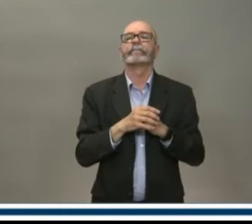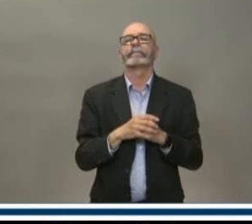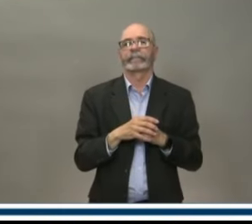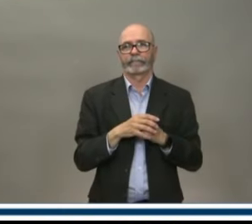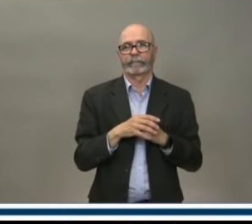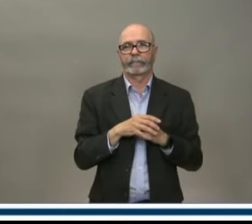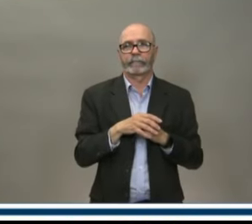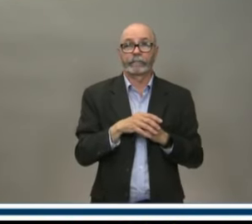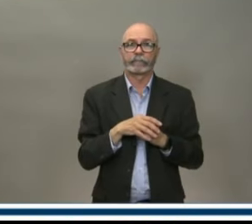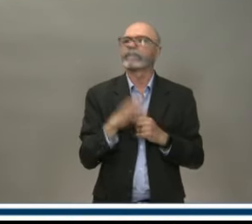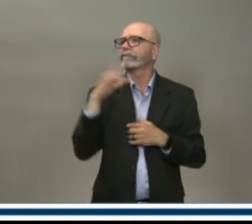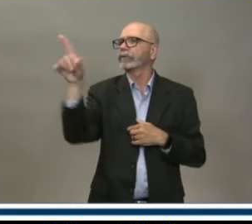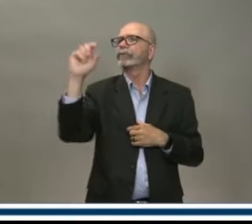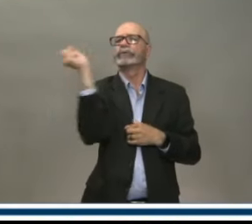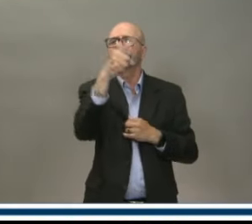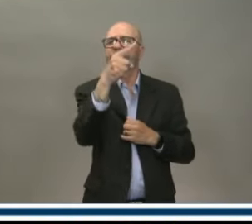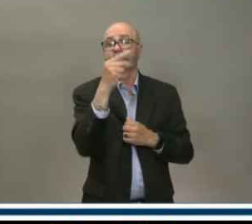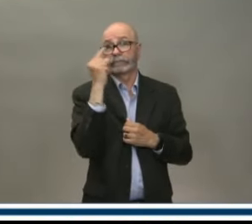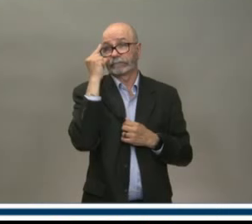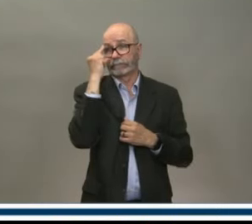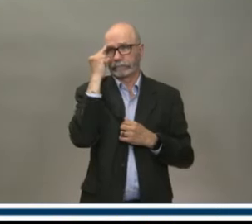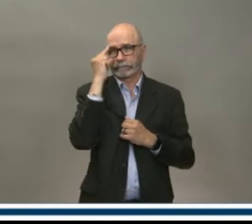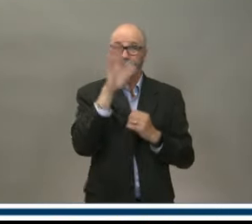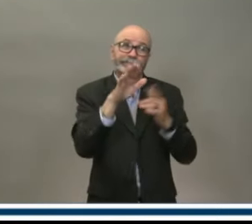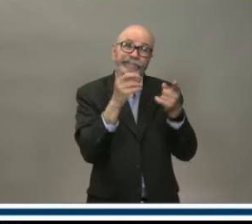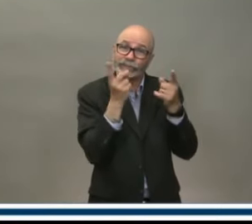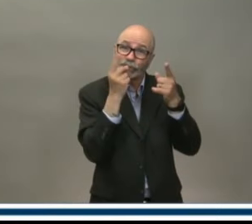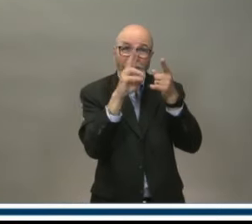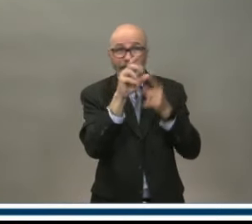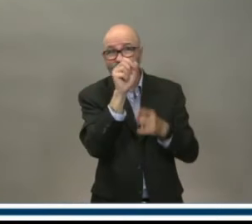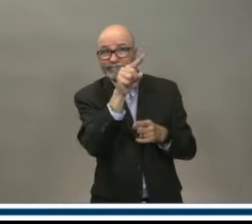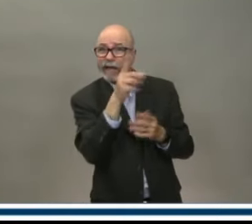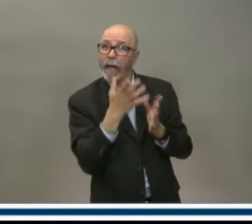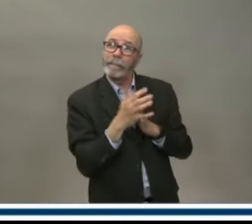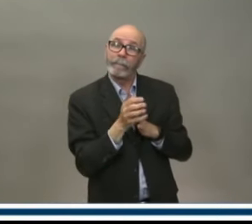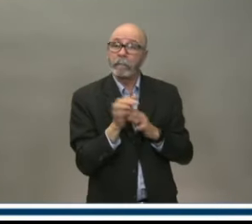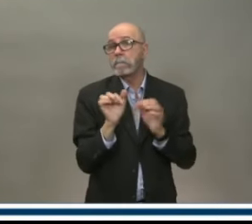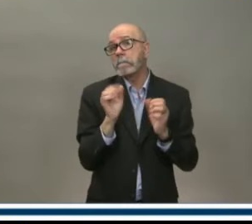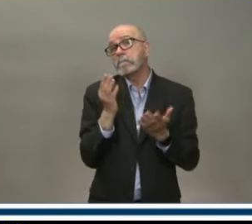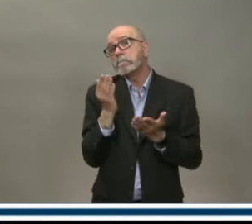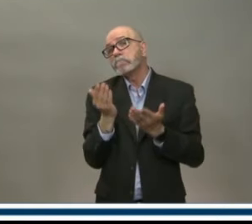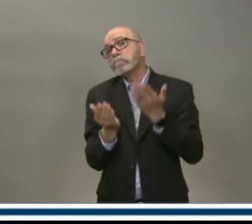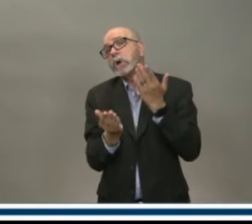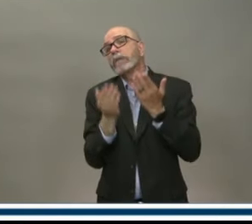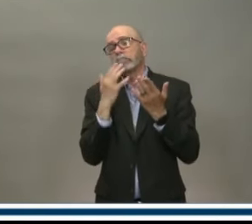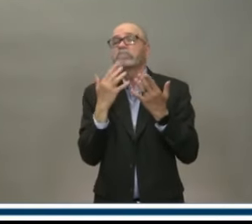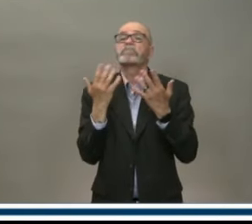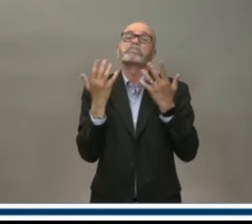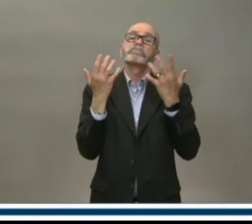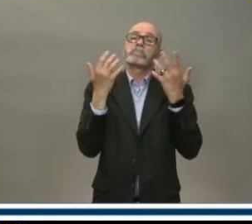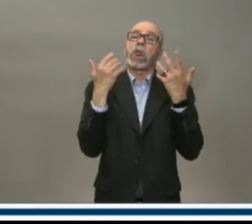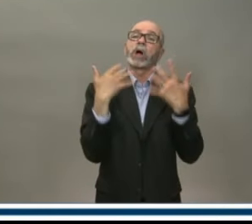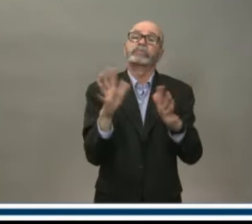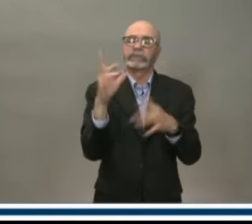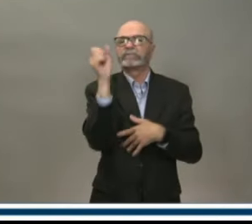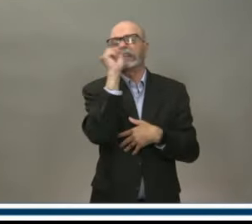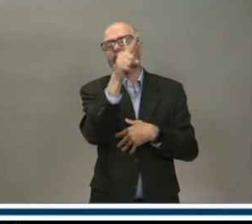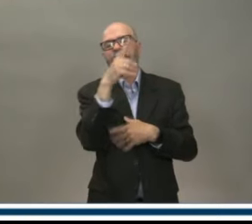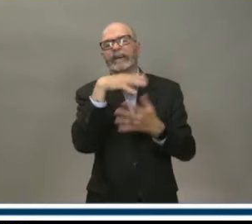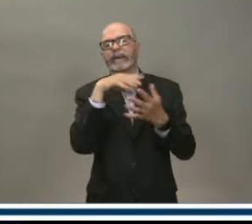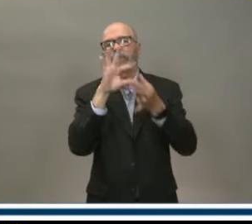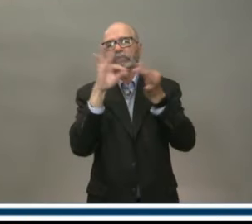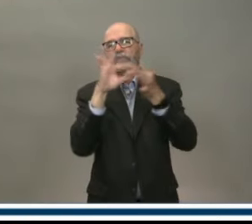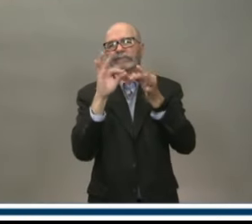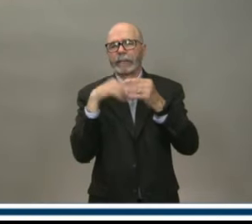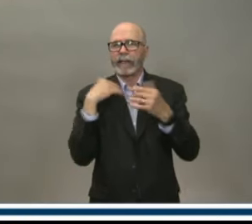I'm sure this question has been asked at an earlier date, but with always new information coming